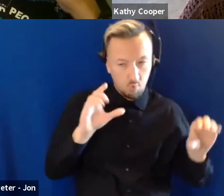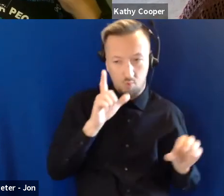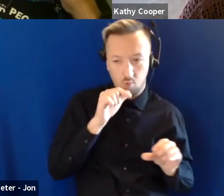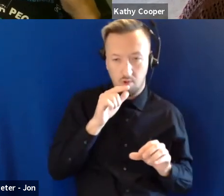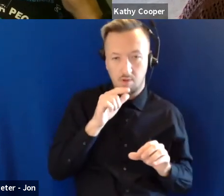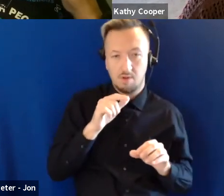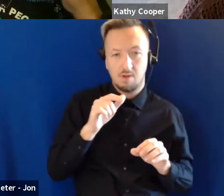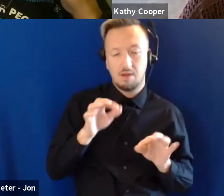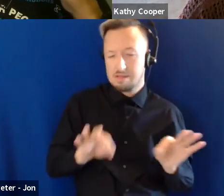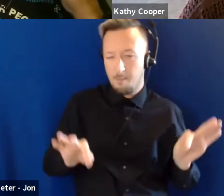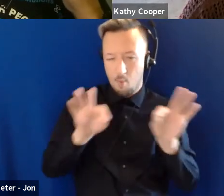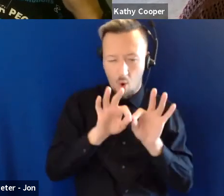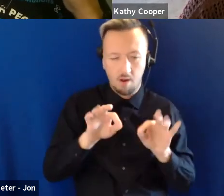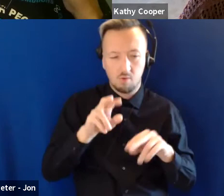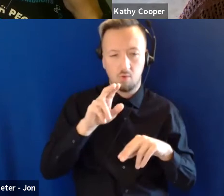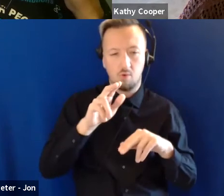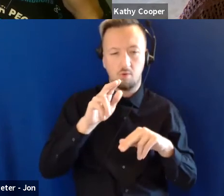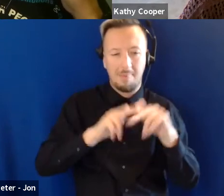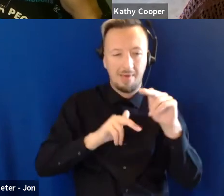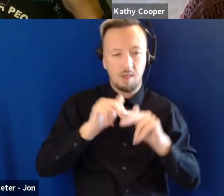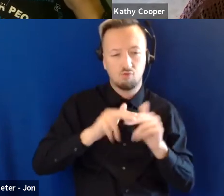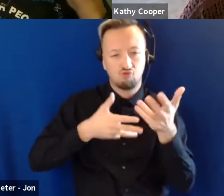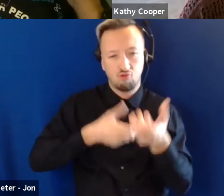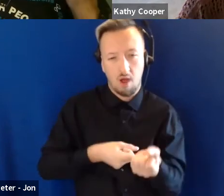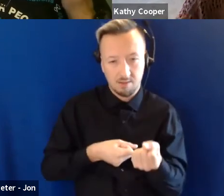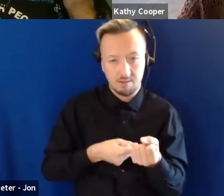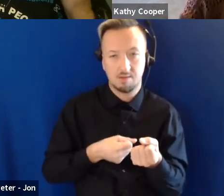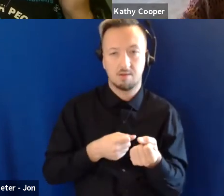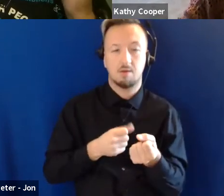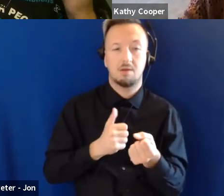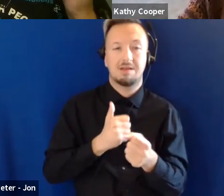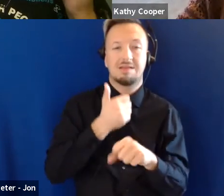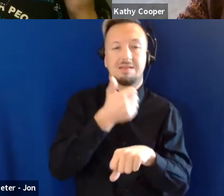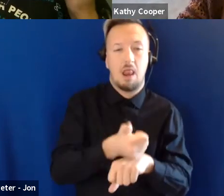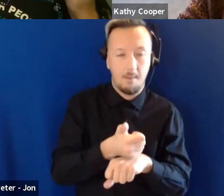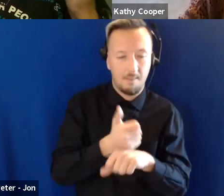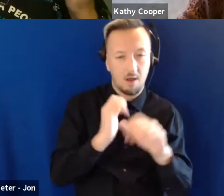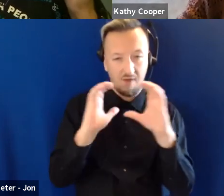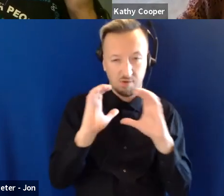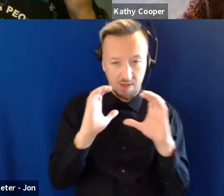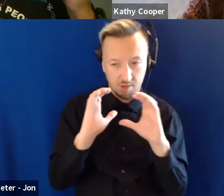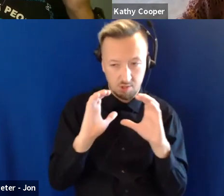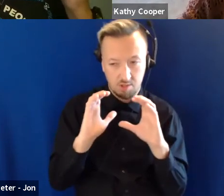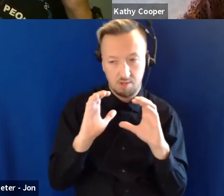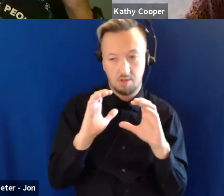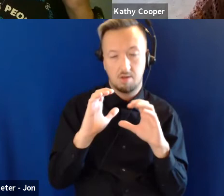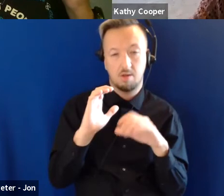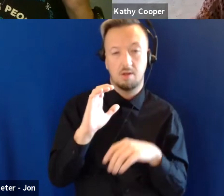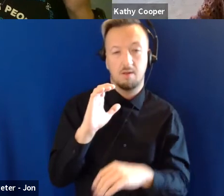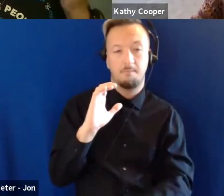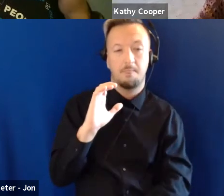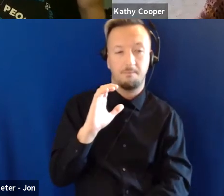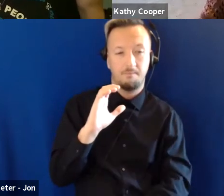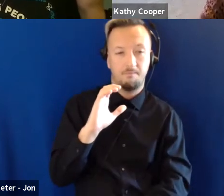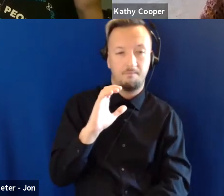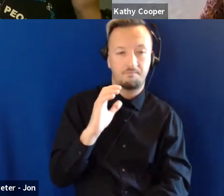really building trust and setting up a conversation in a way that is,